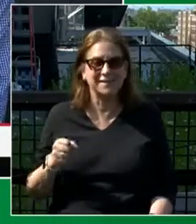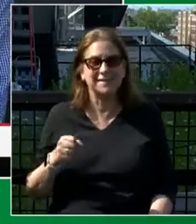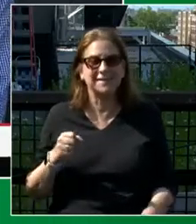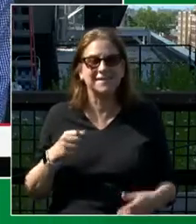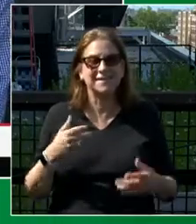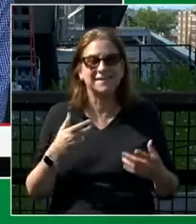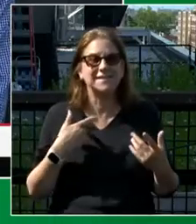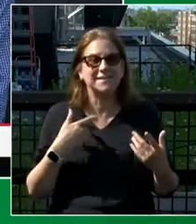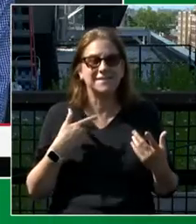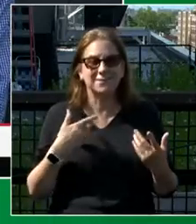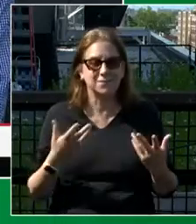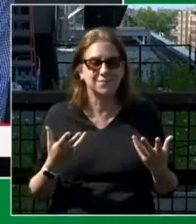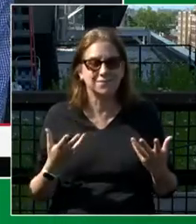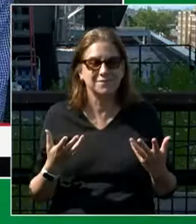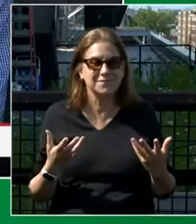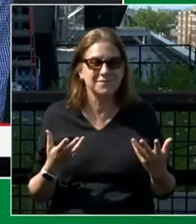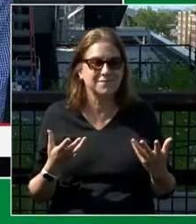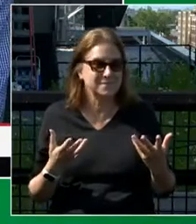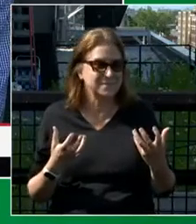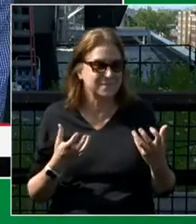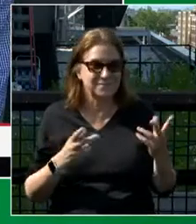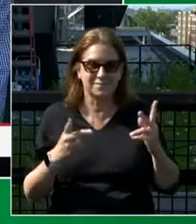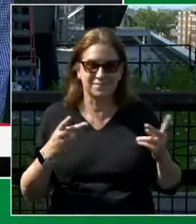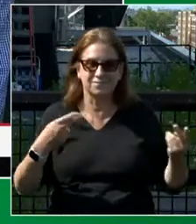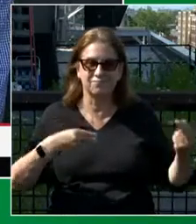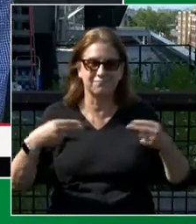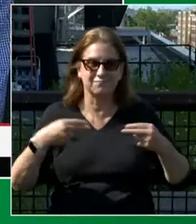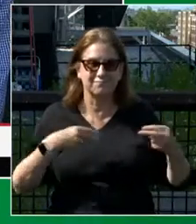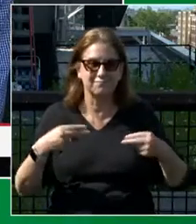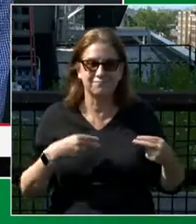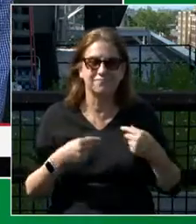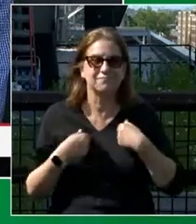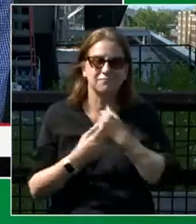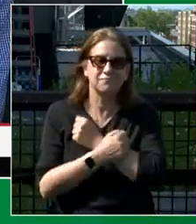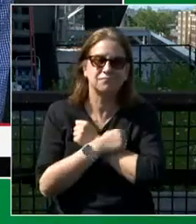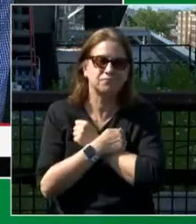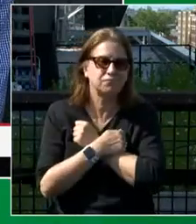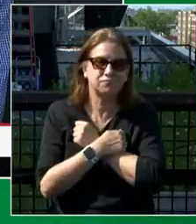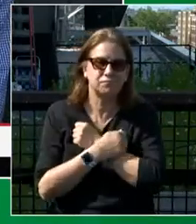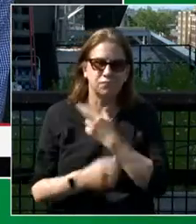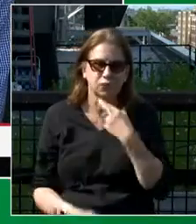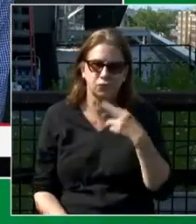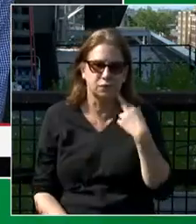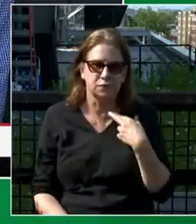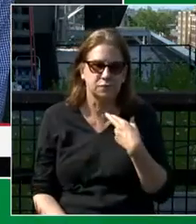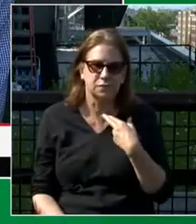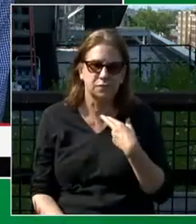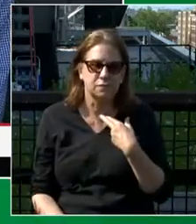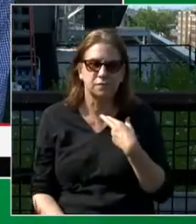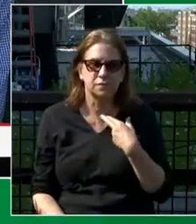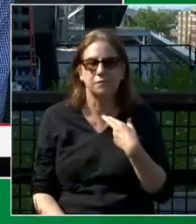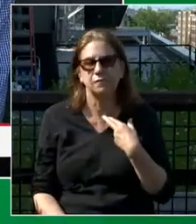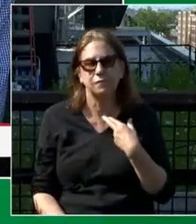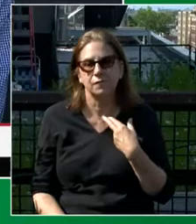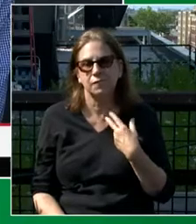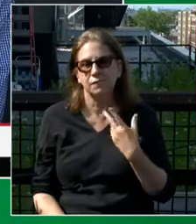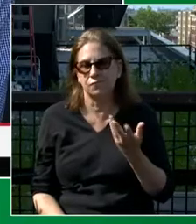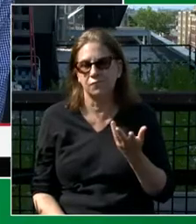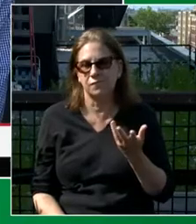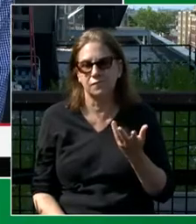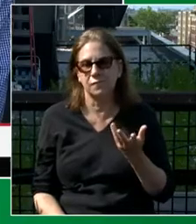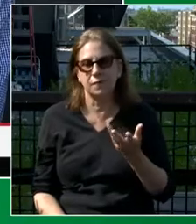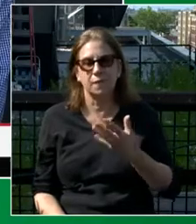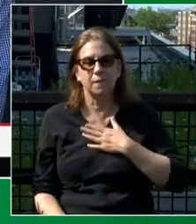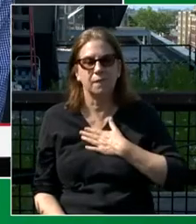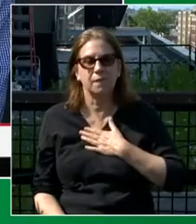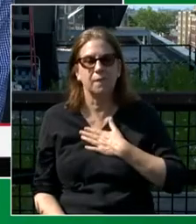into cooking or to come into the restaurant industry. And so hopefully those that have not worked in it before, I always say that like everybody should